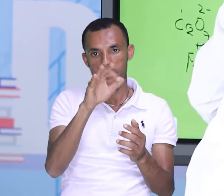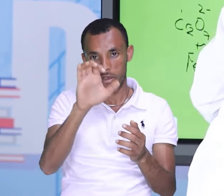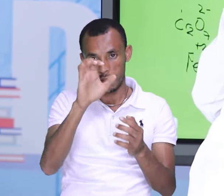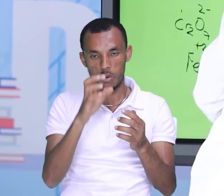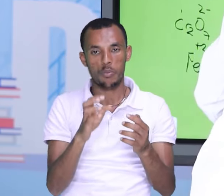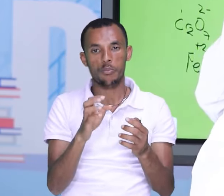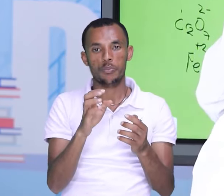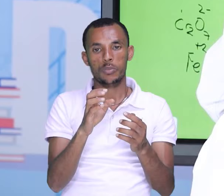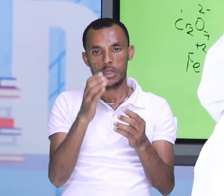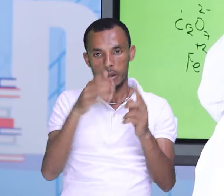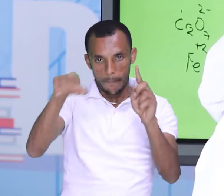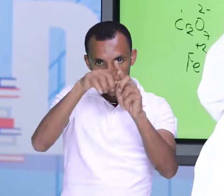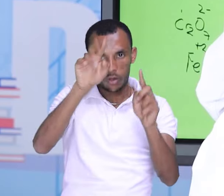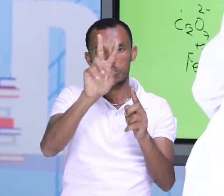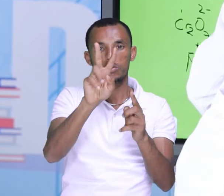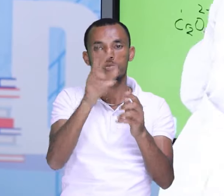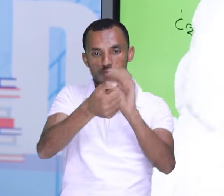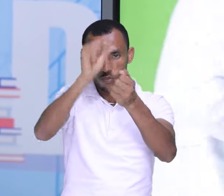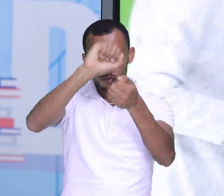into iron plus 3.